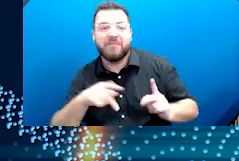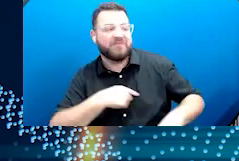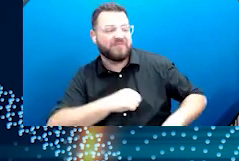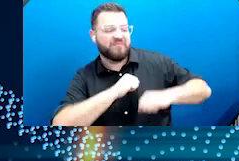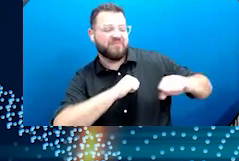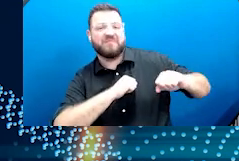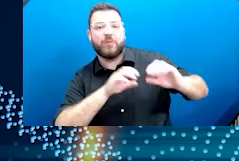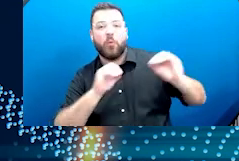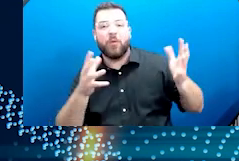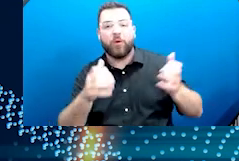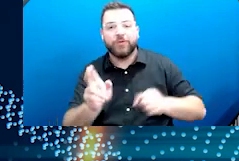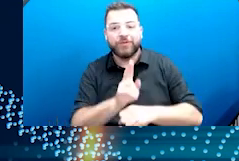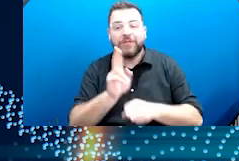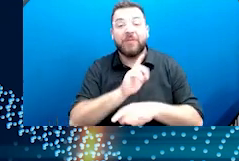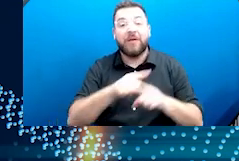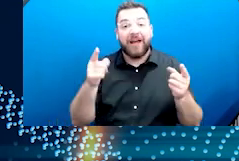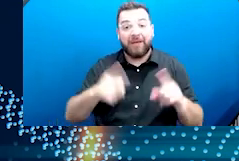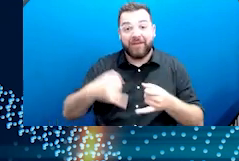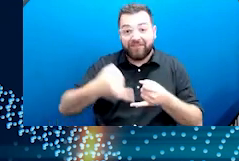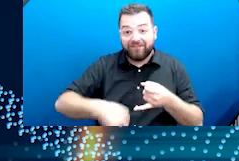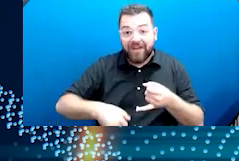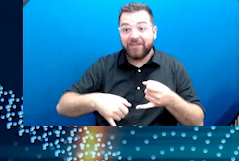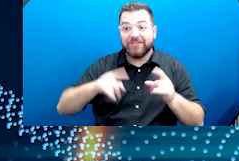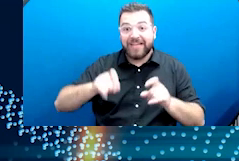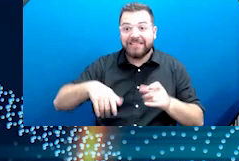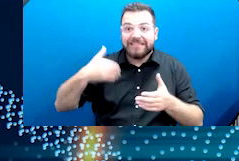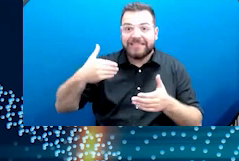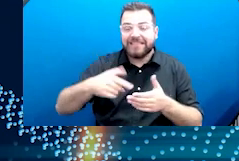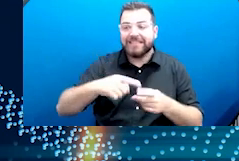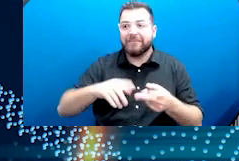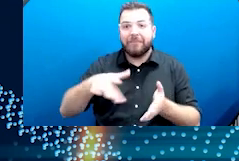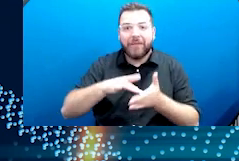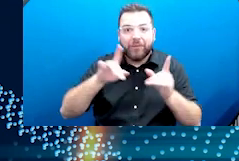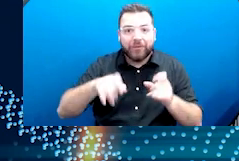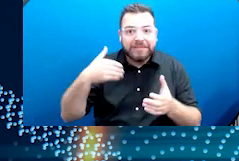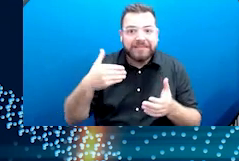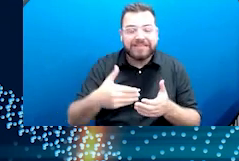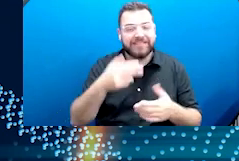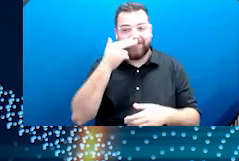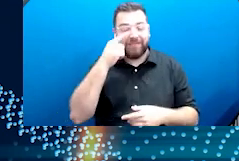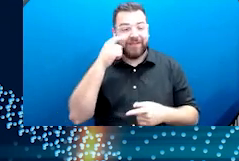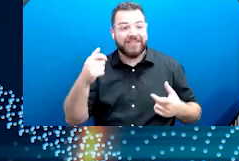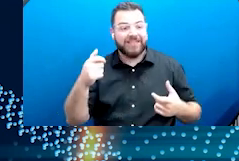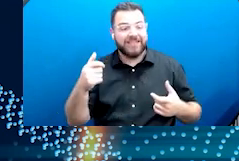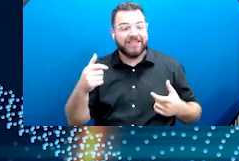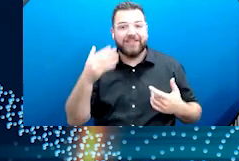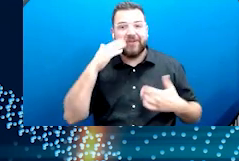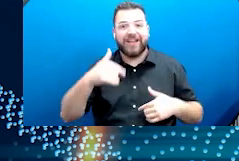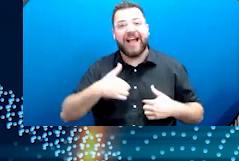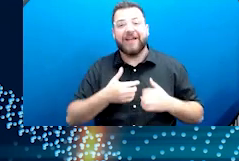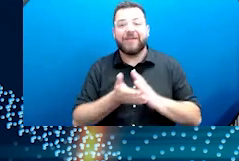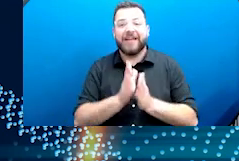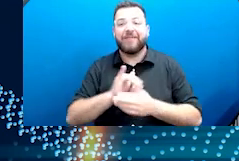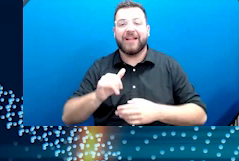as finals rolled in and midterms rolled in, it was pretty funny, because I became like the guy in like a steroid guy in the gym or something. You're like, oh,